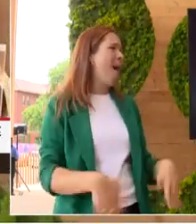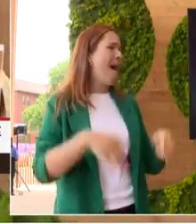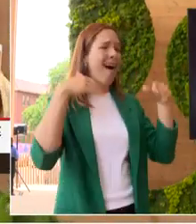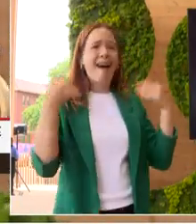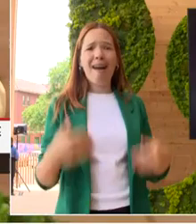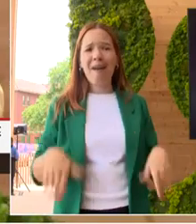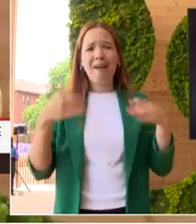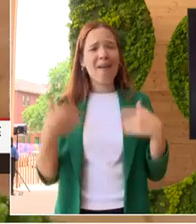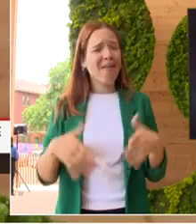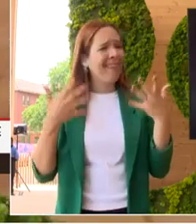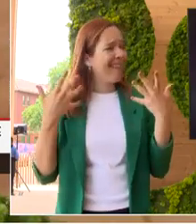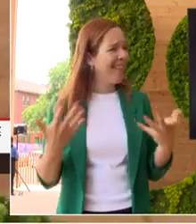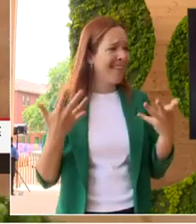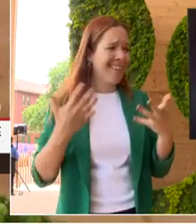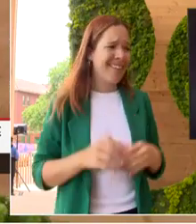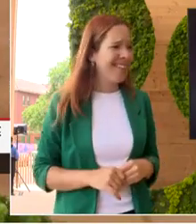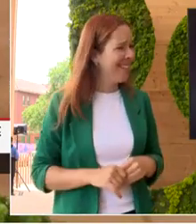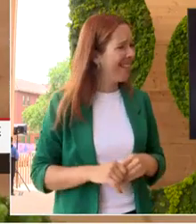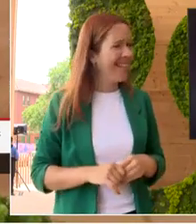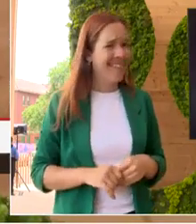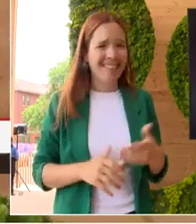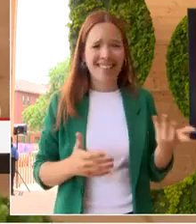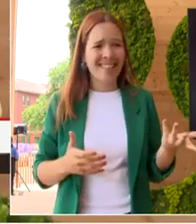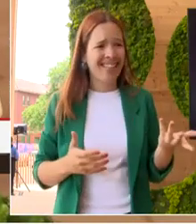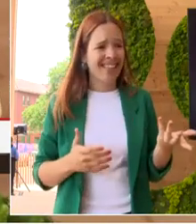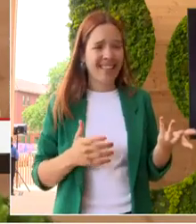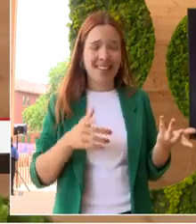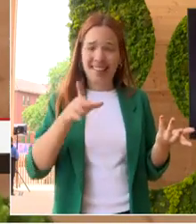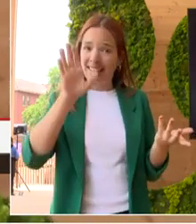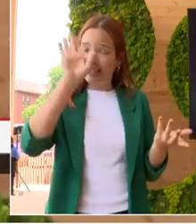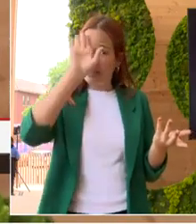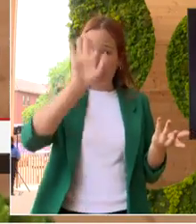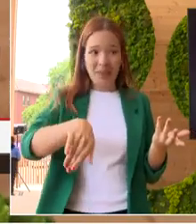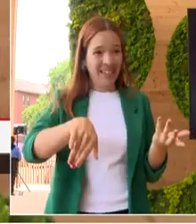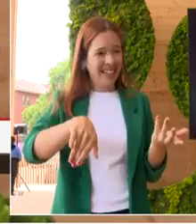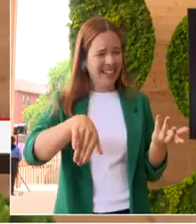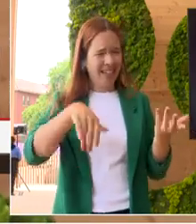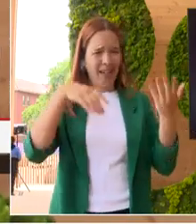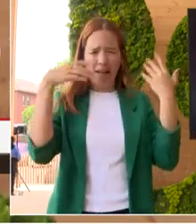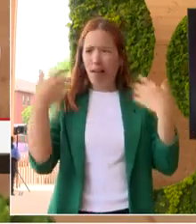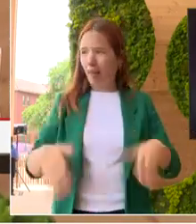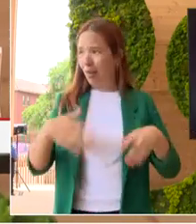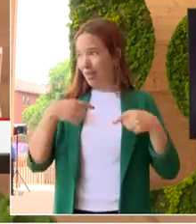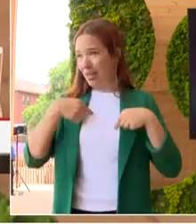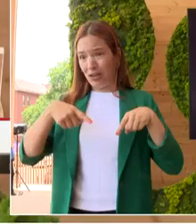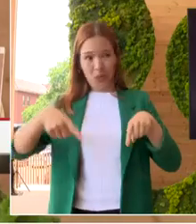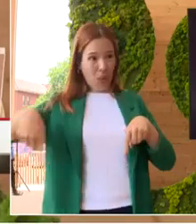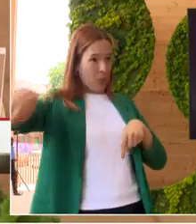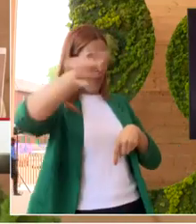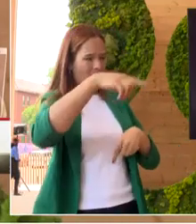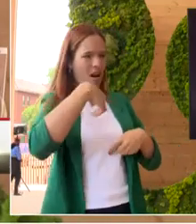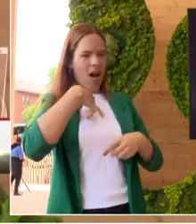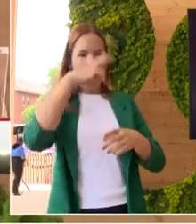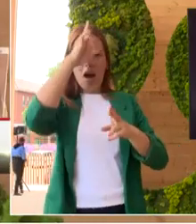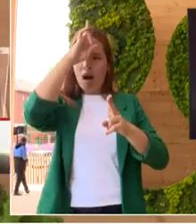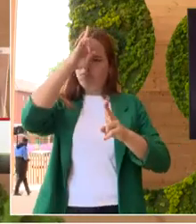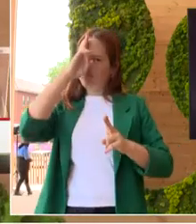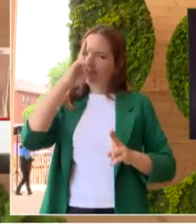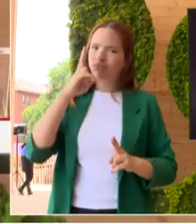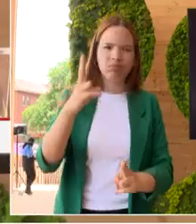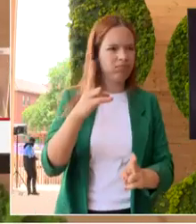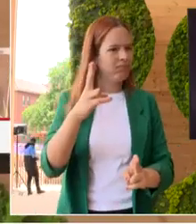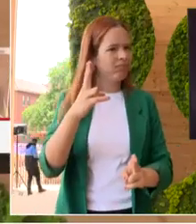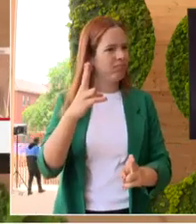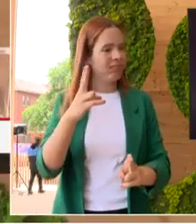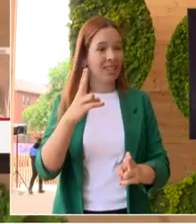You know, I've had a lot of honors during the time that I've lived in Ward 8, and I won't tell y'all